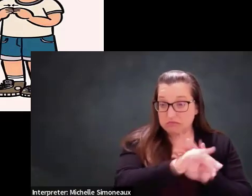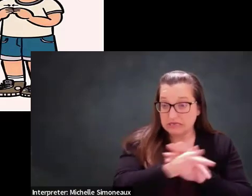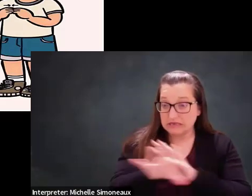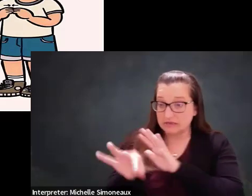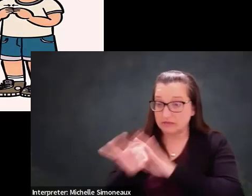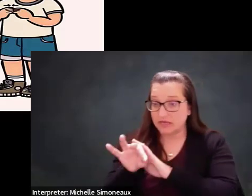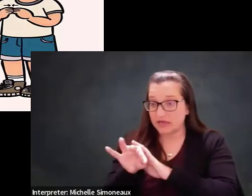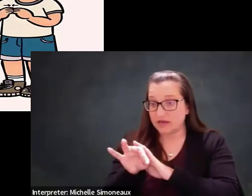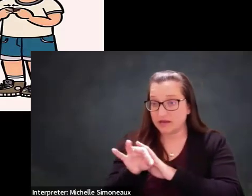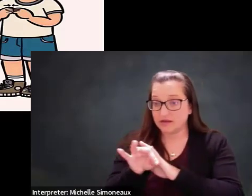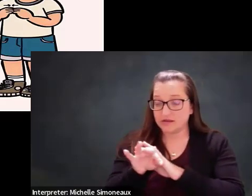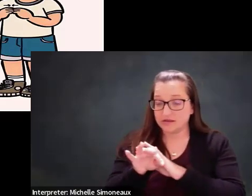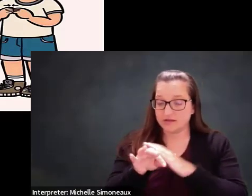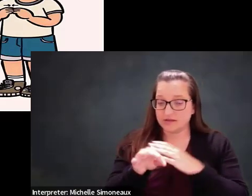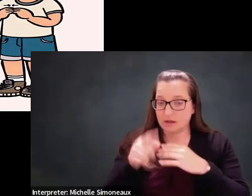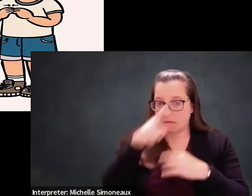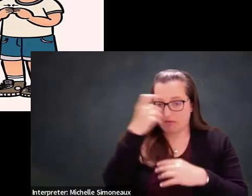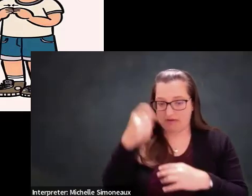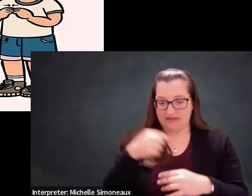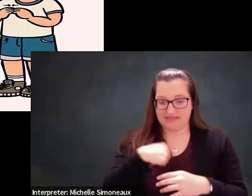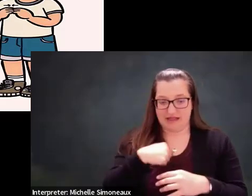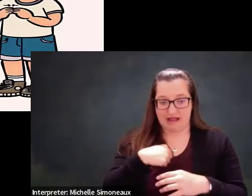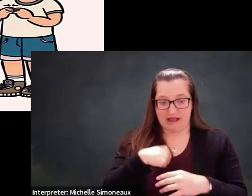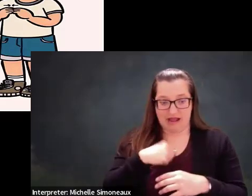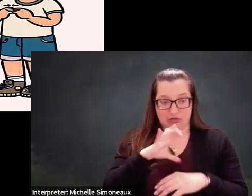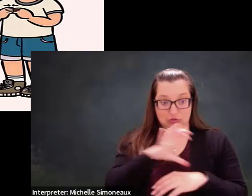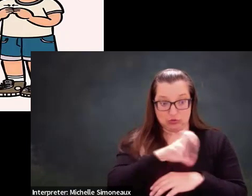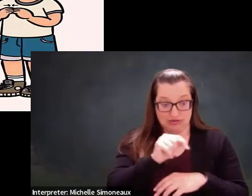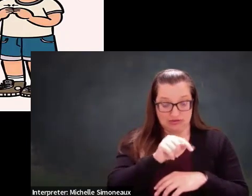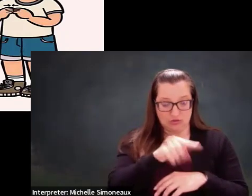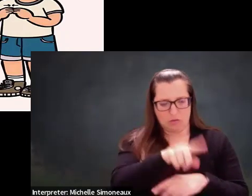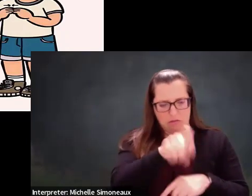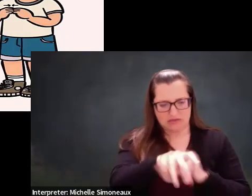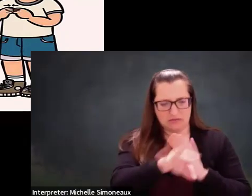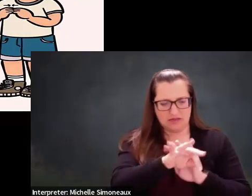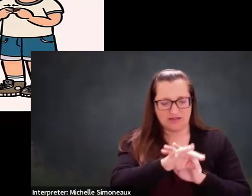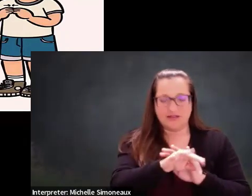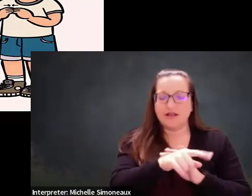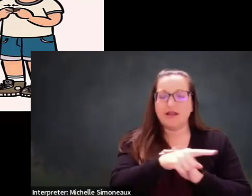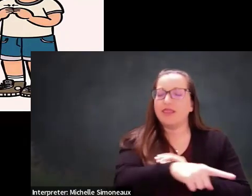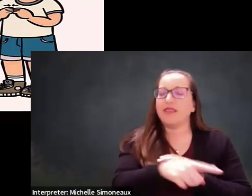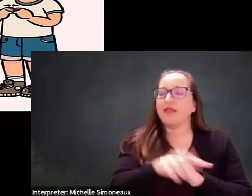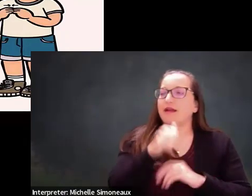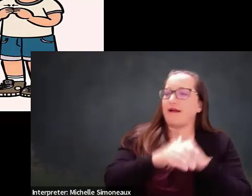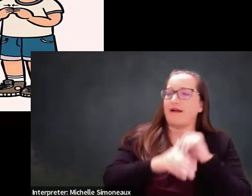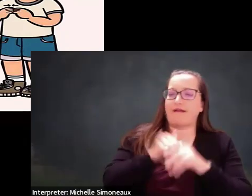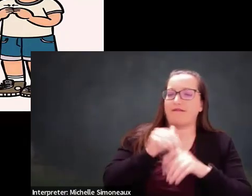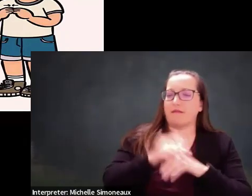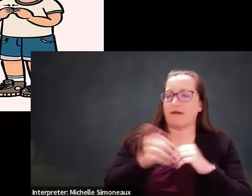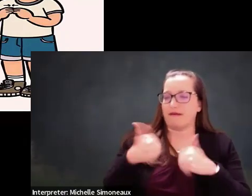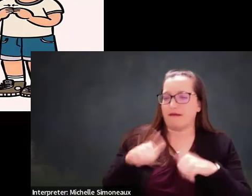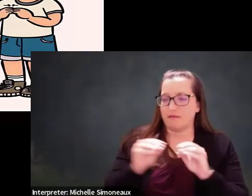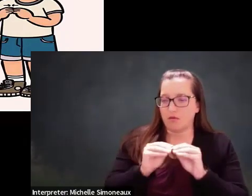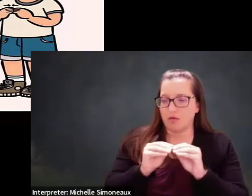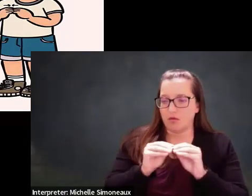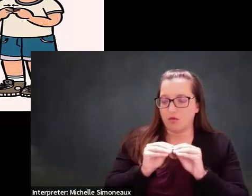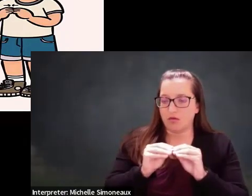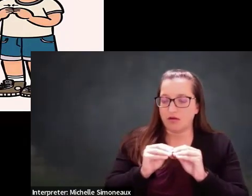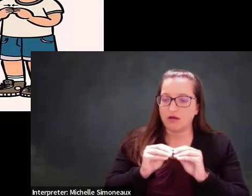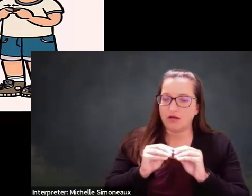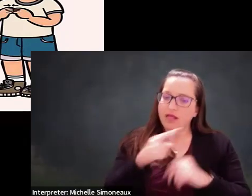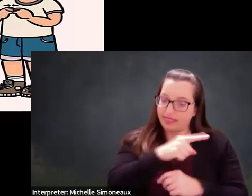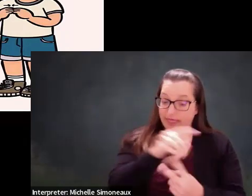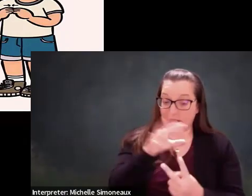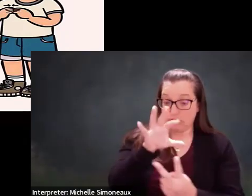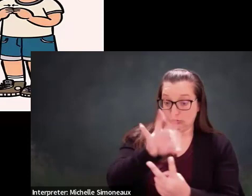a question or commenting is again, putting them out of their comfort zone. And we want to accept whatever they're choosing to do. And again, be happy